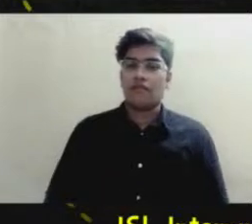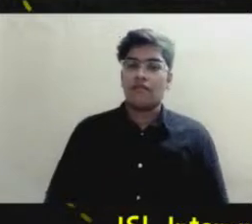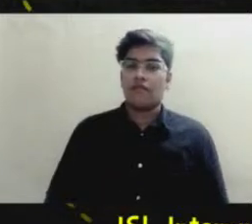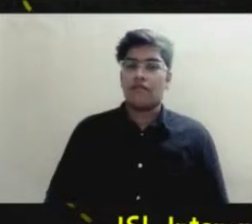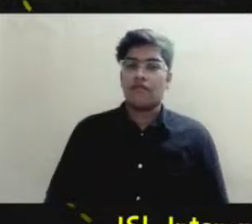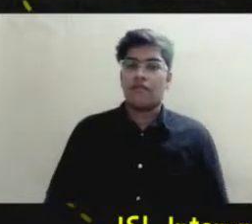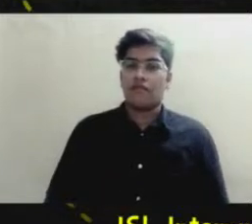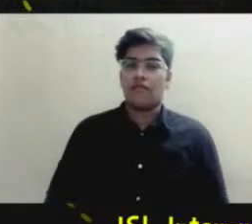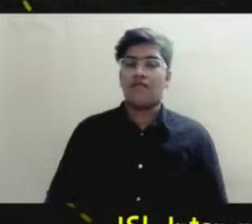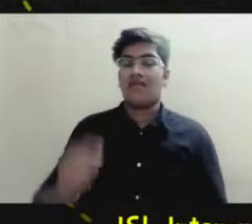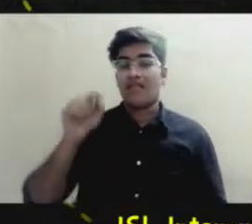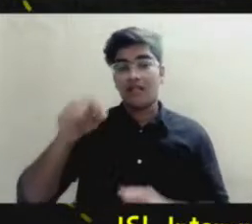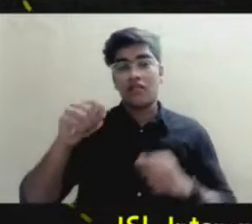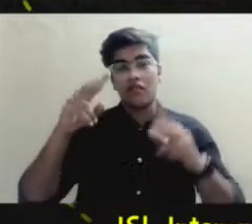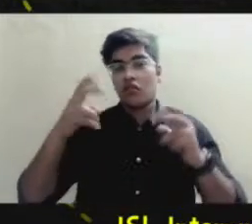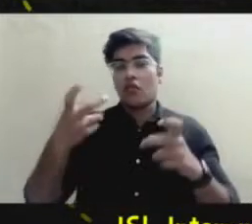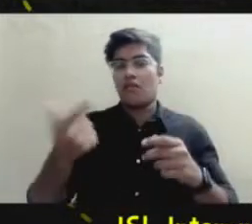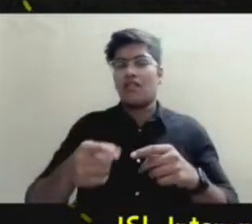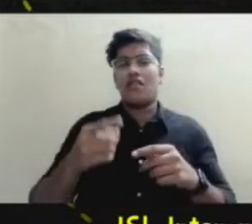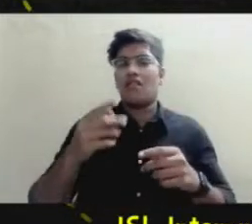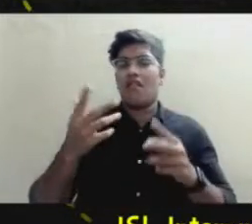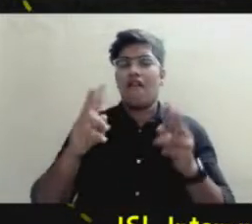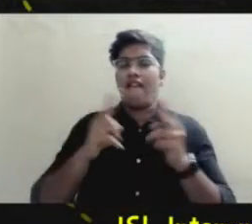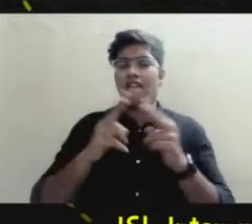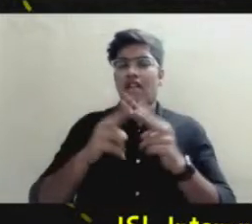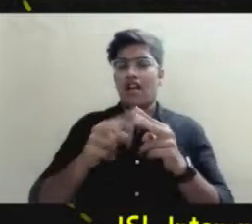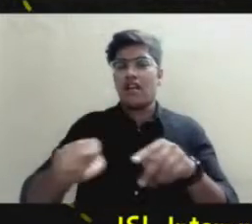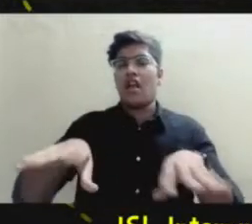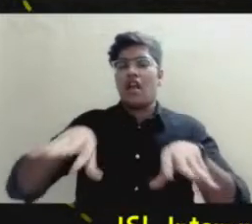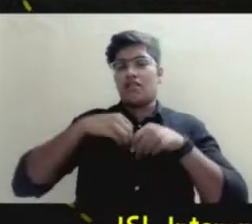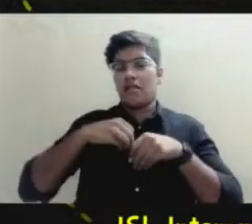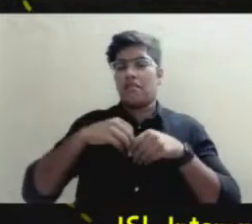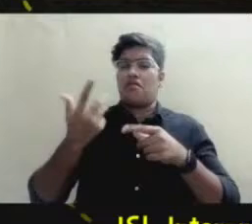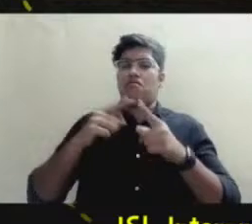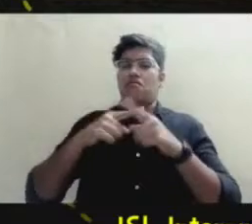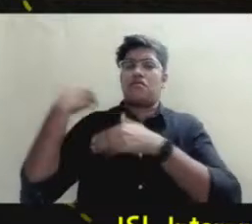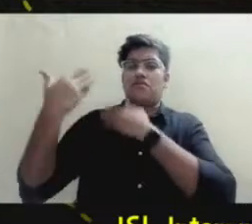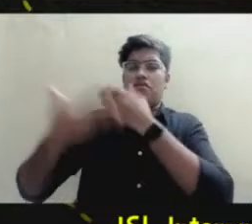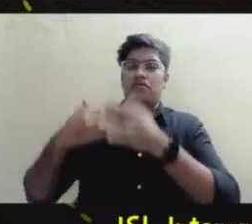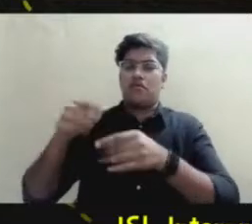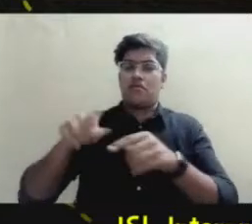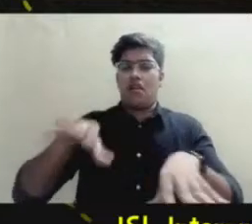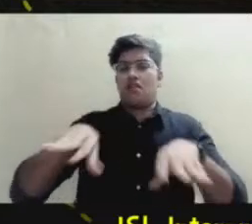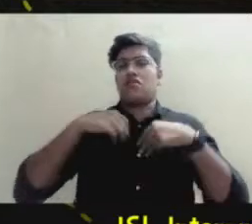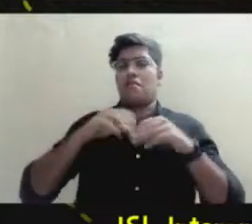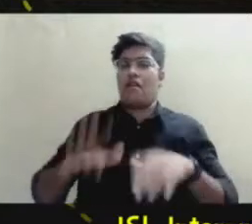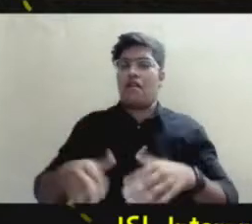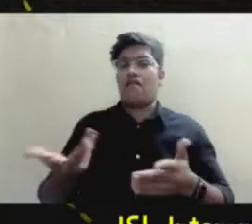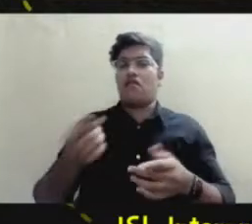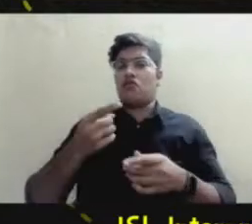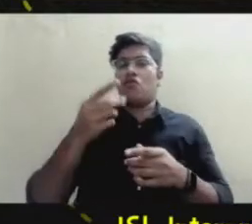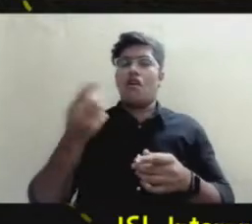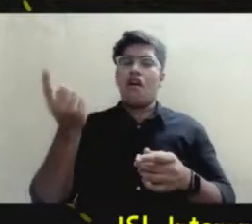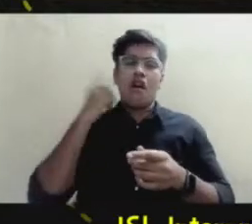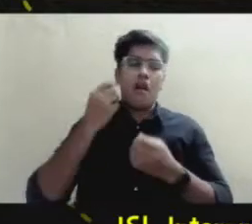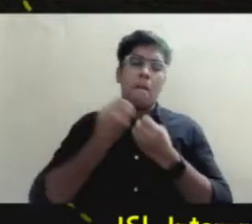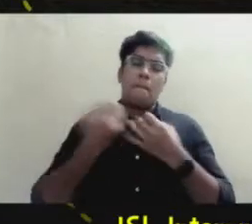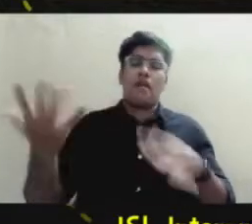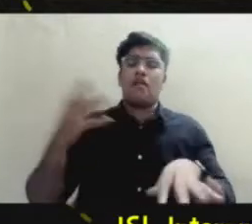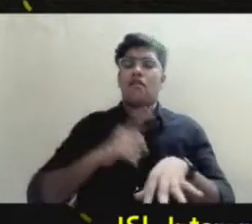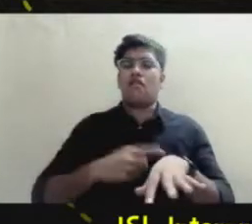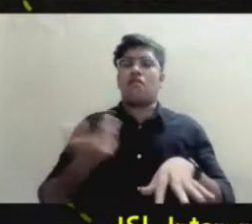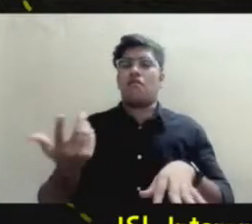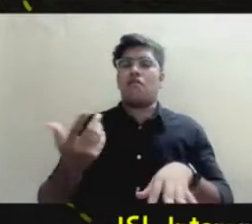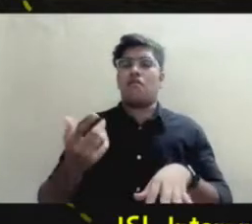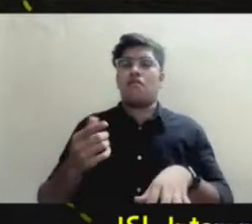that is a very accepted part of the tradition. So often you hear Radha Madho doi nahi. They